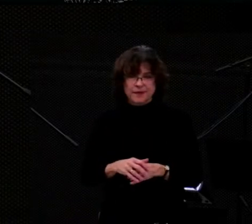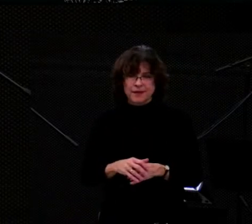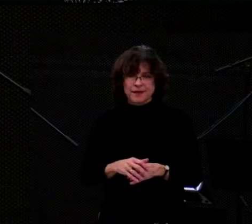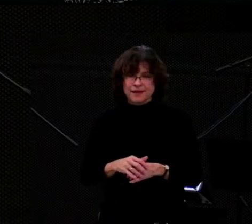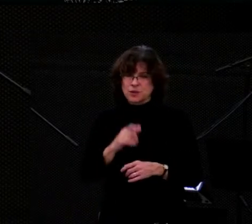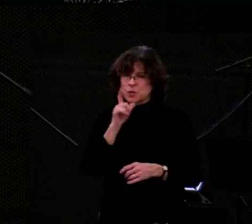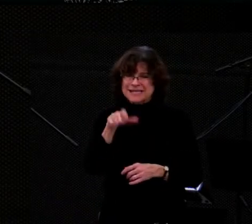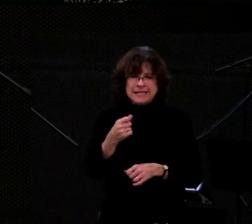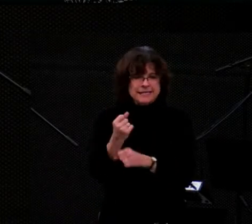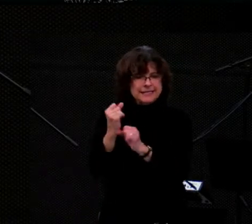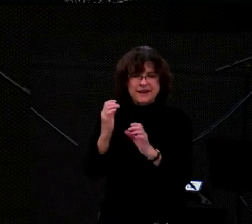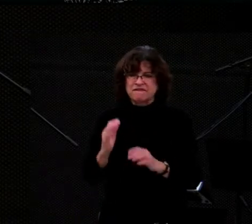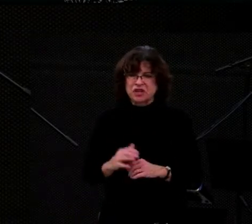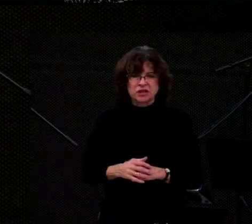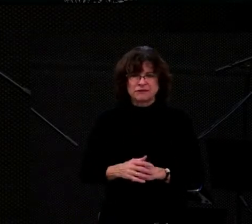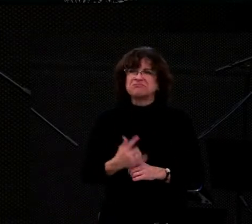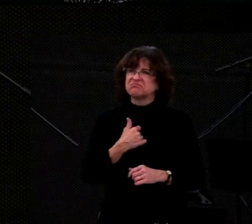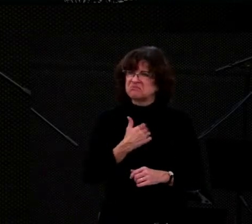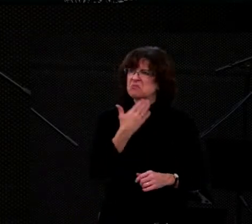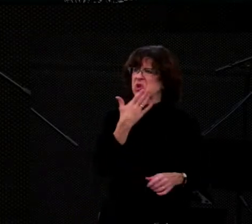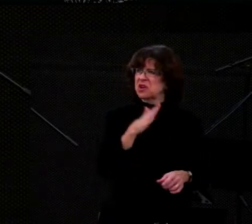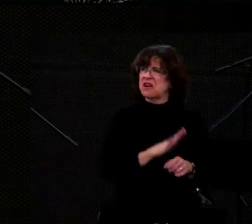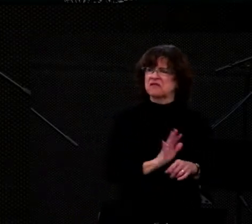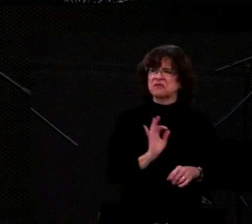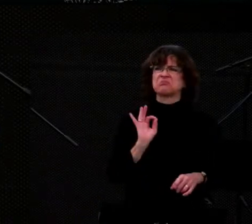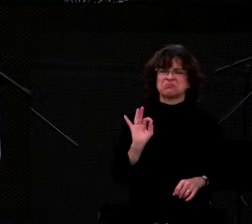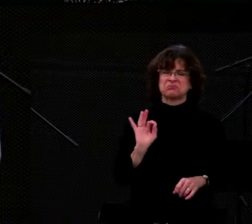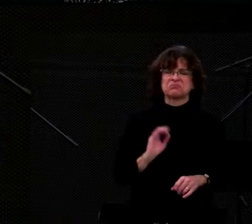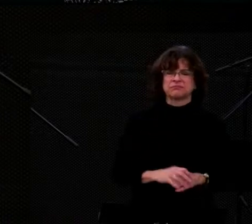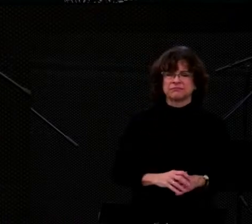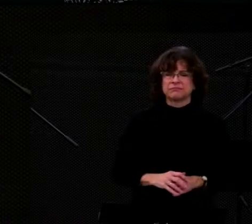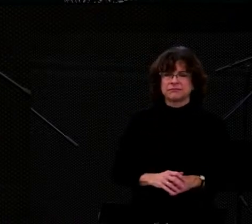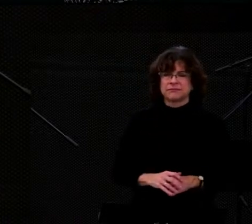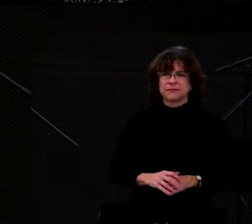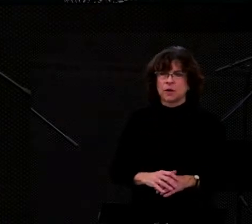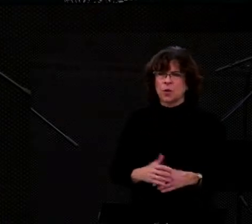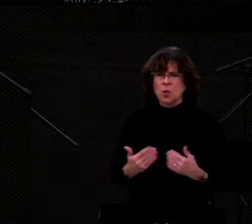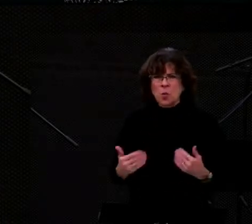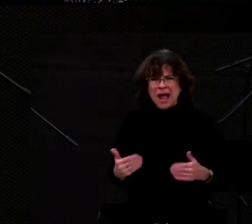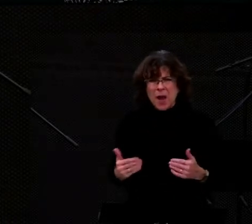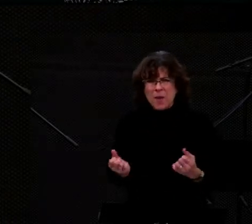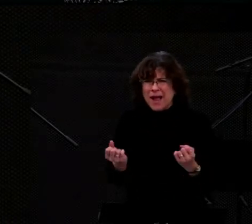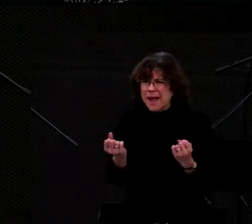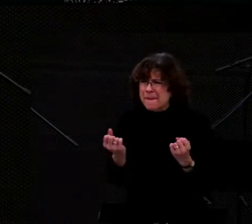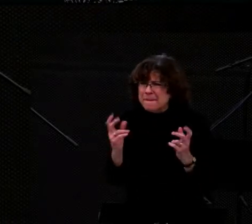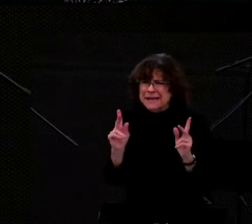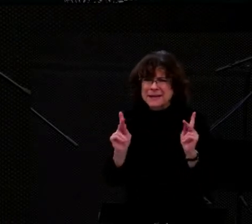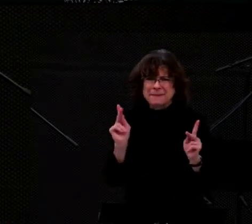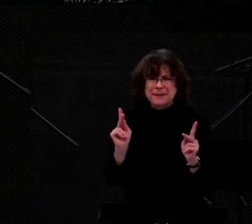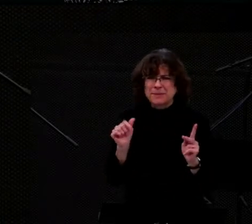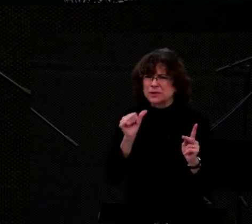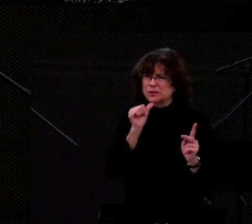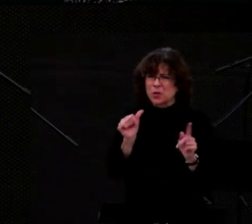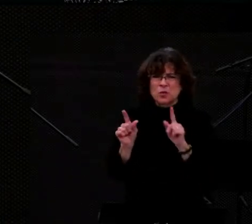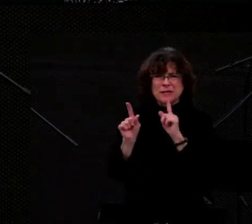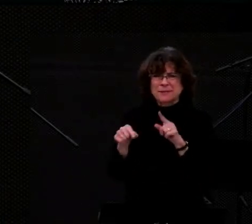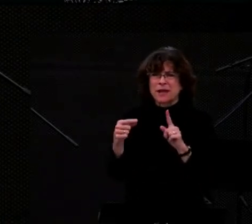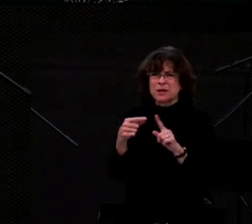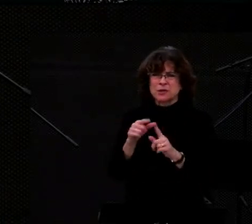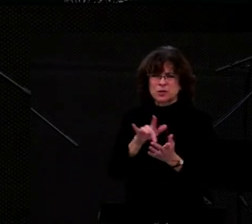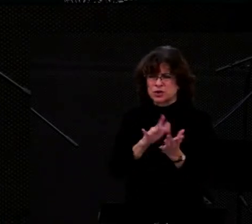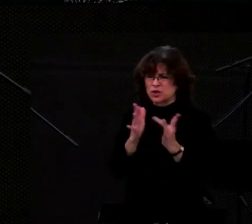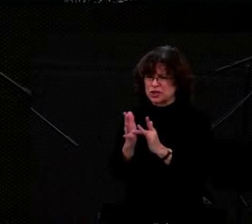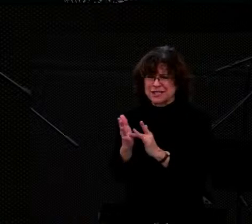don't need a Savior, that they're pretty darn good on their own. I can't tell you how many people ultimately don't respond to Jesus'